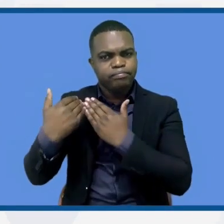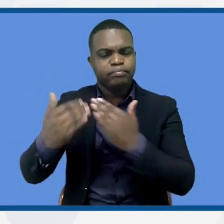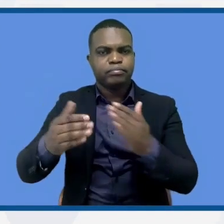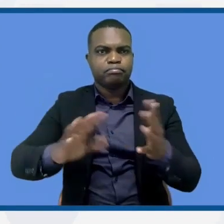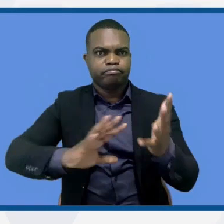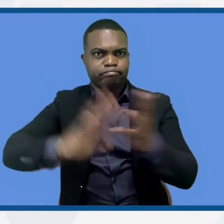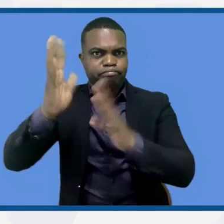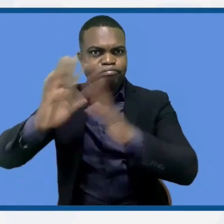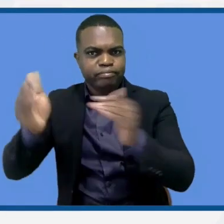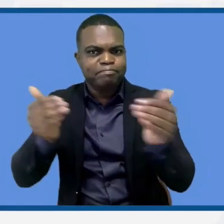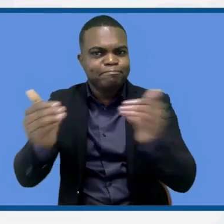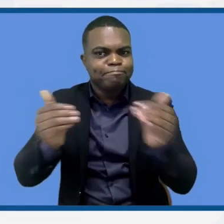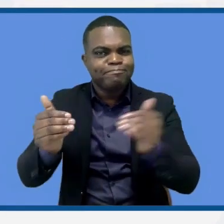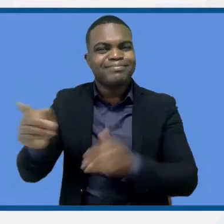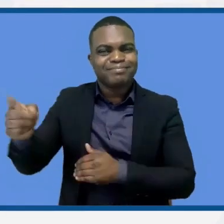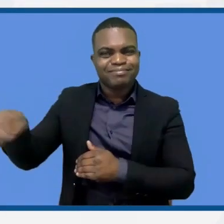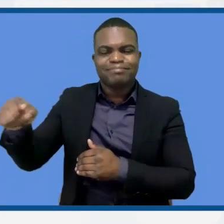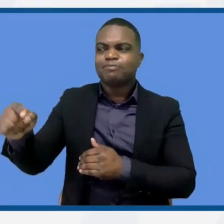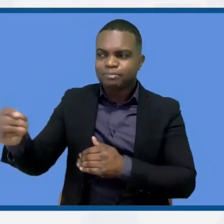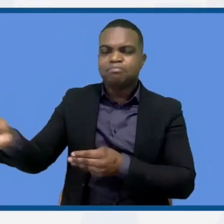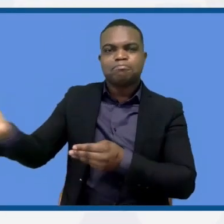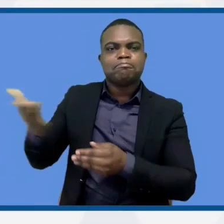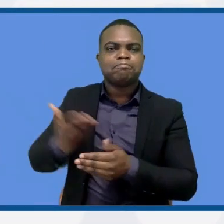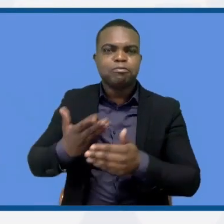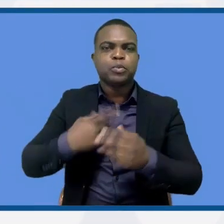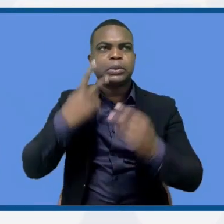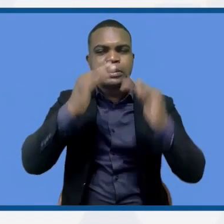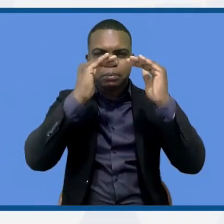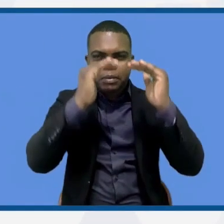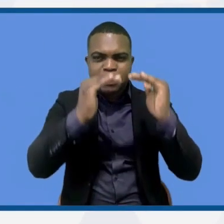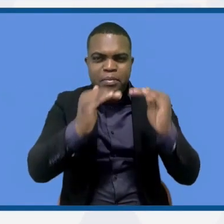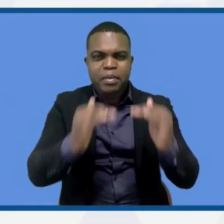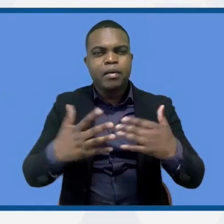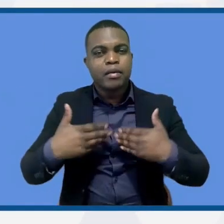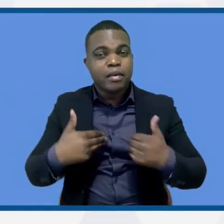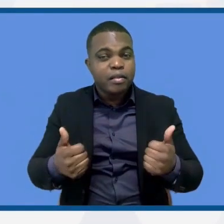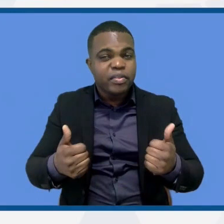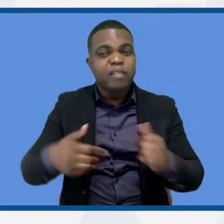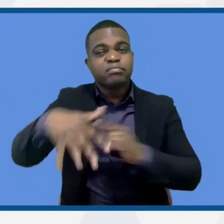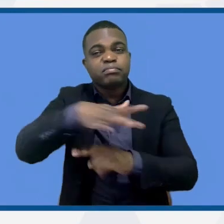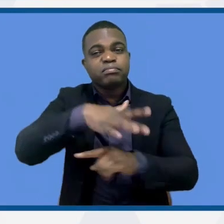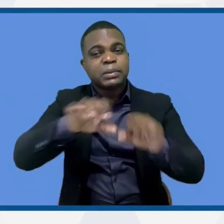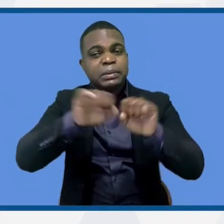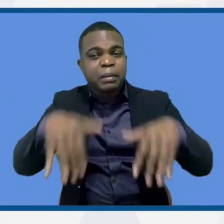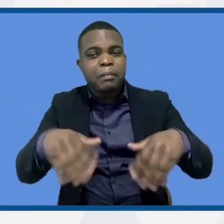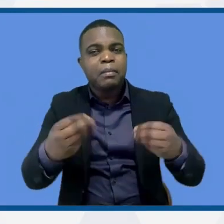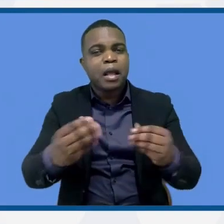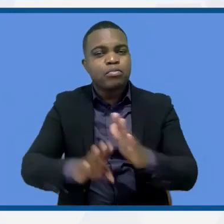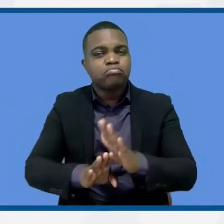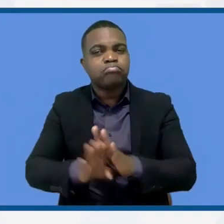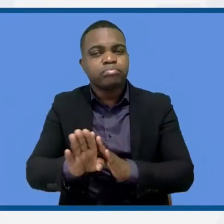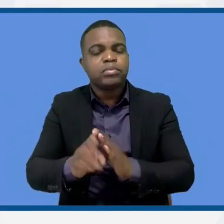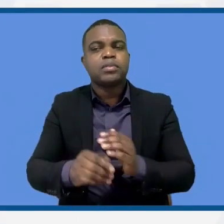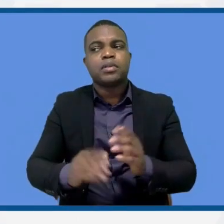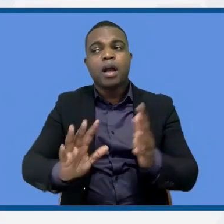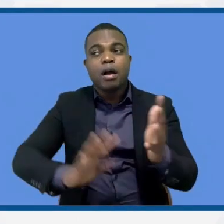firm part of the government action. Additionally, as we train and build capacity among our own staff and